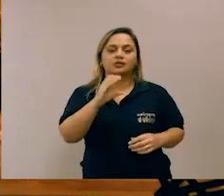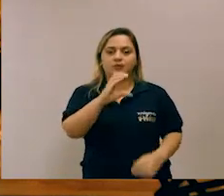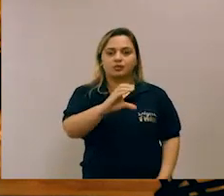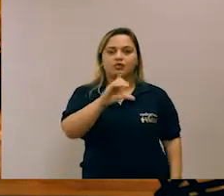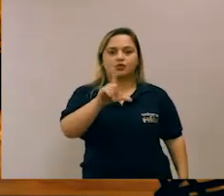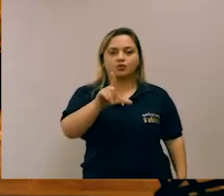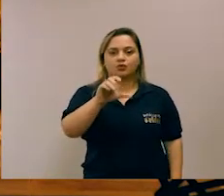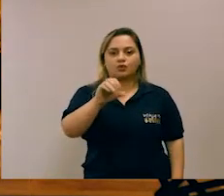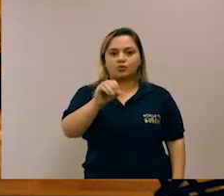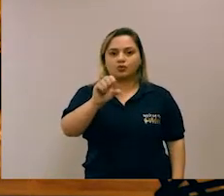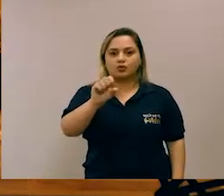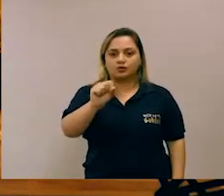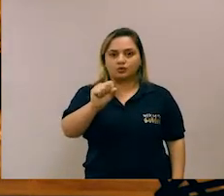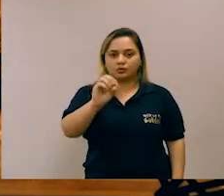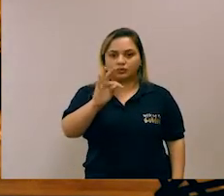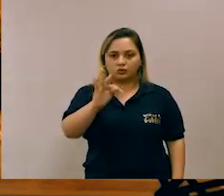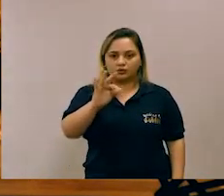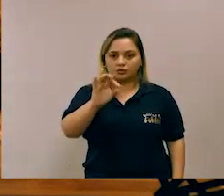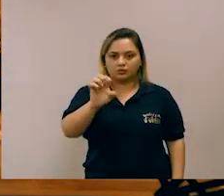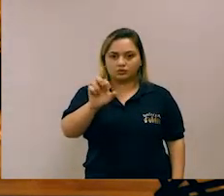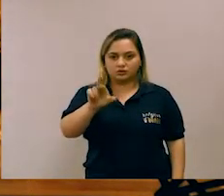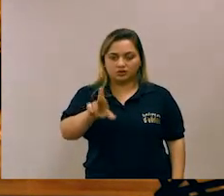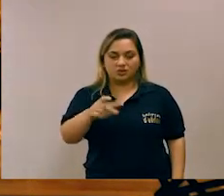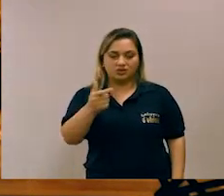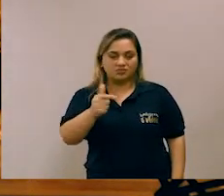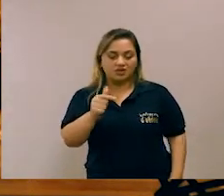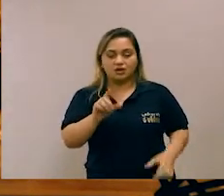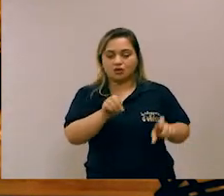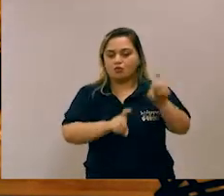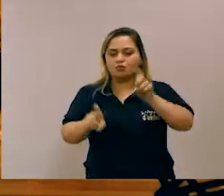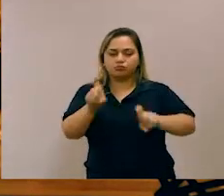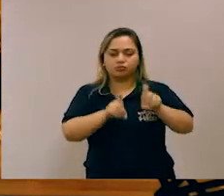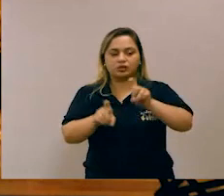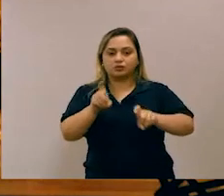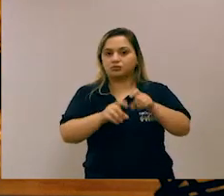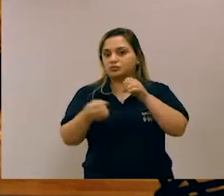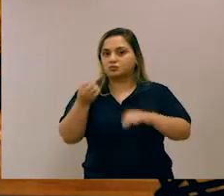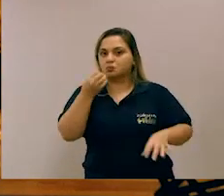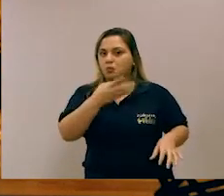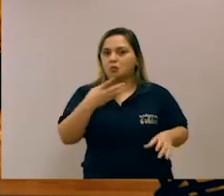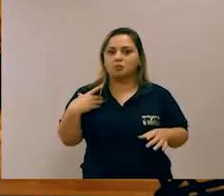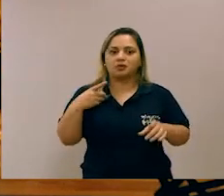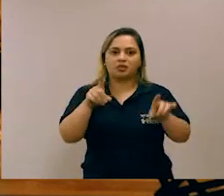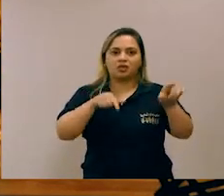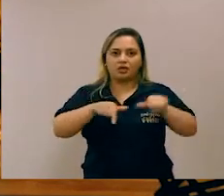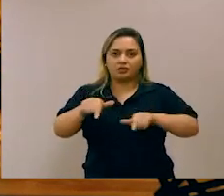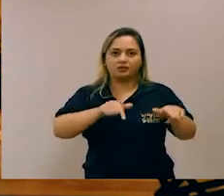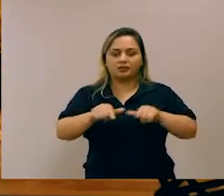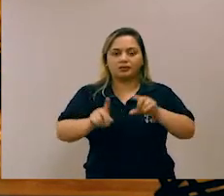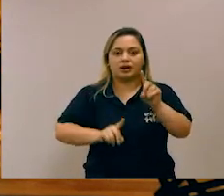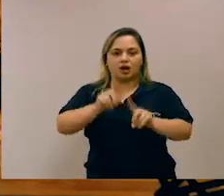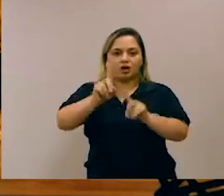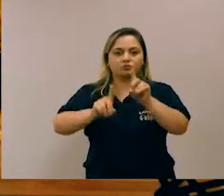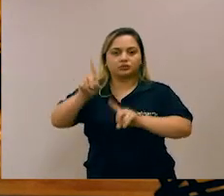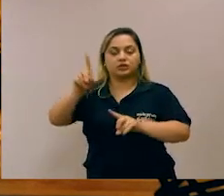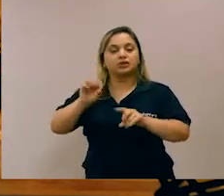we don't have a cluster or a supercomputer to work on this data. We have several computers,